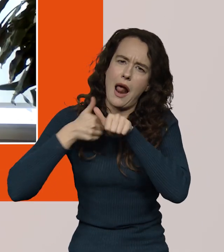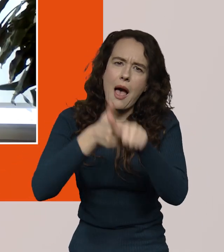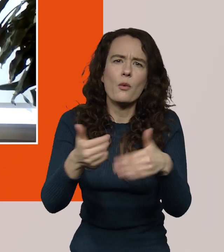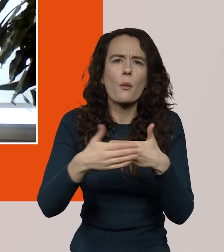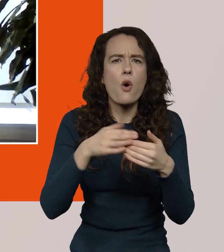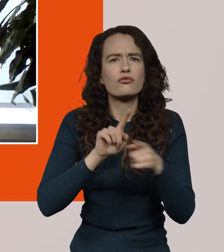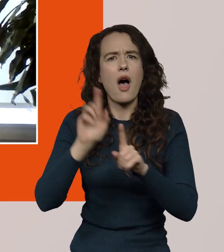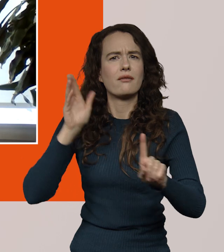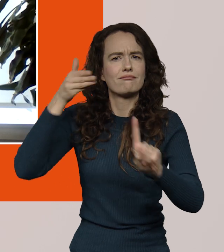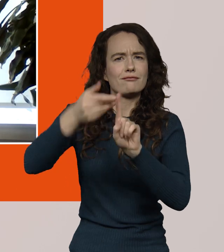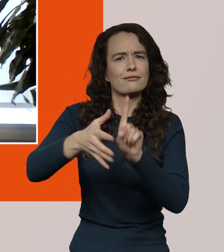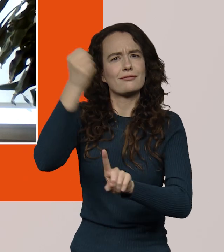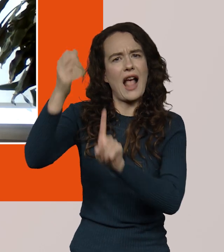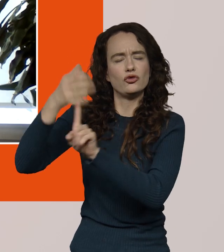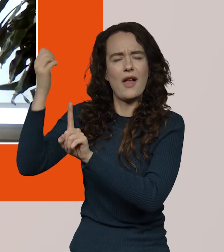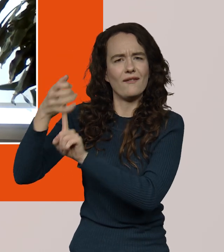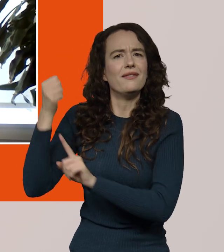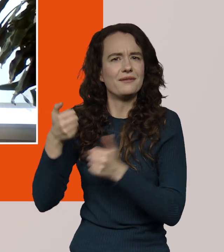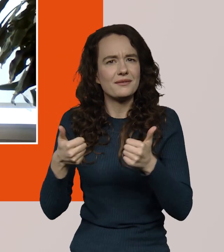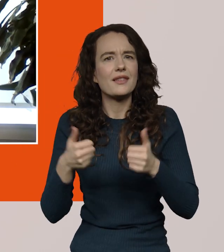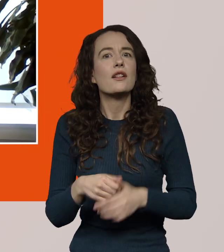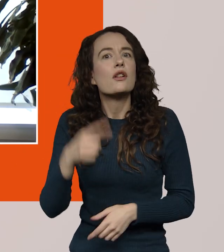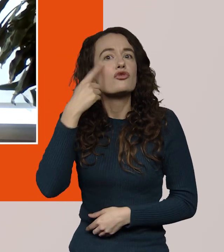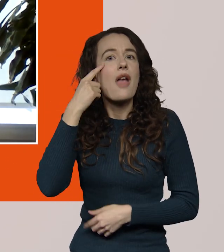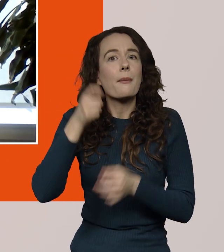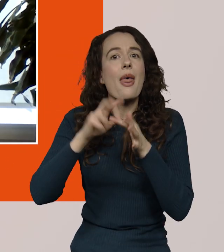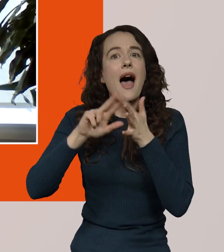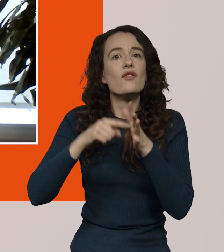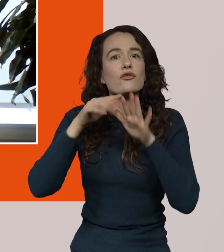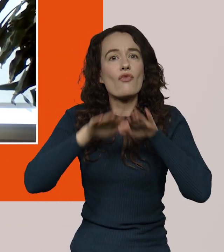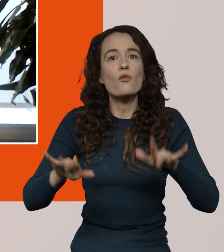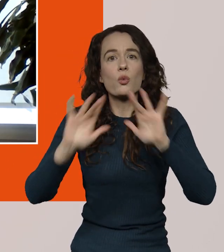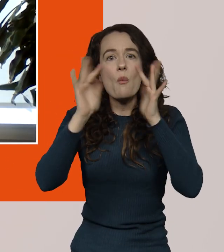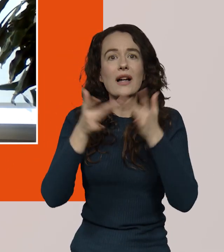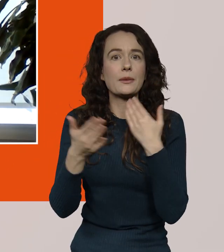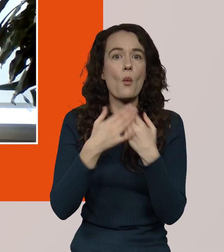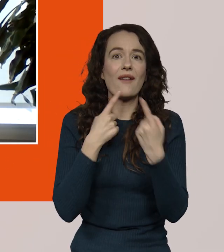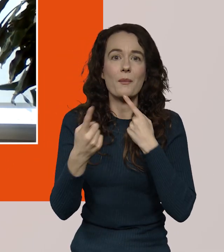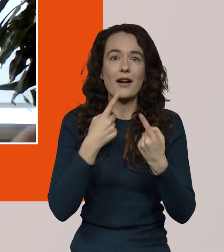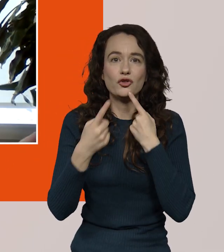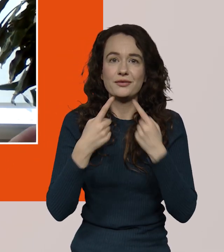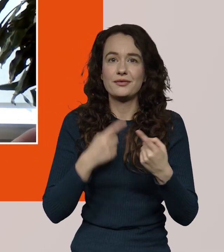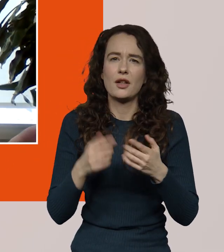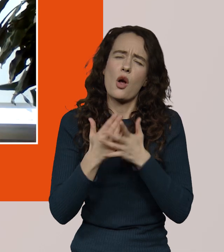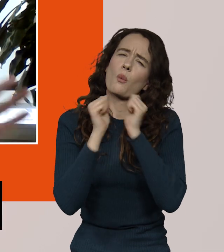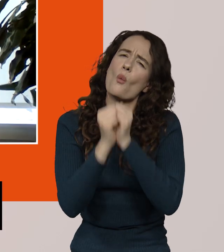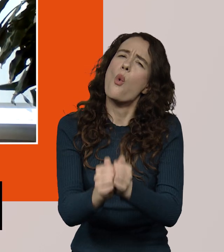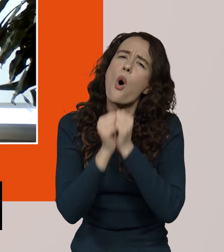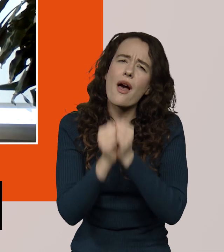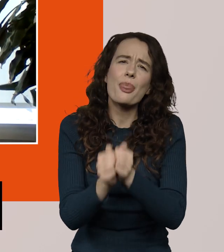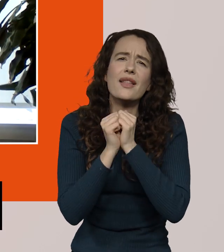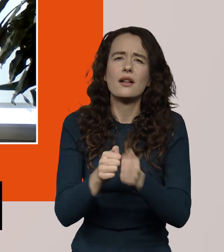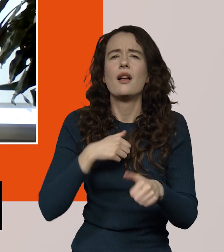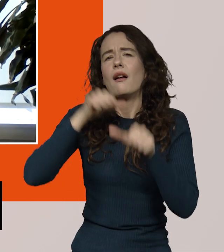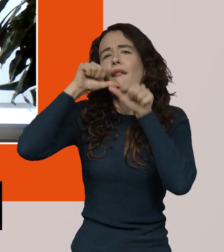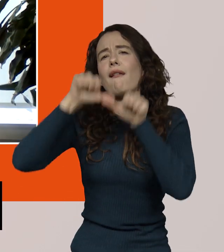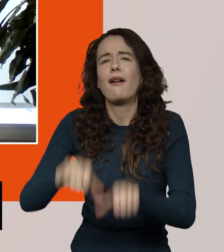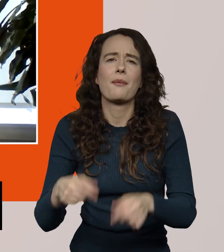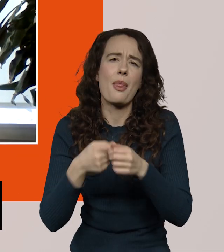just take little steps towards it. And don't forget, you've got people in your life at home and at school who can help